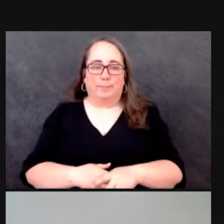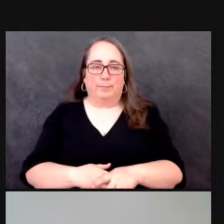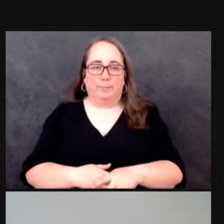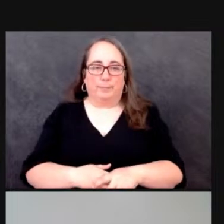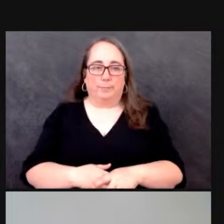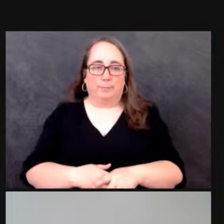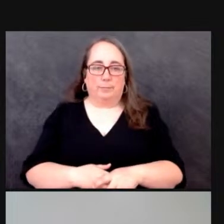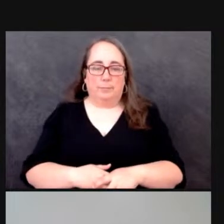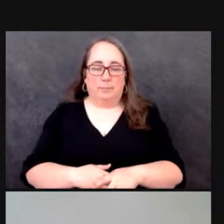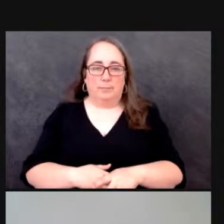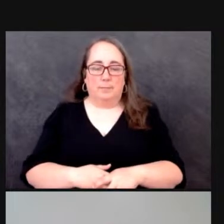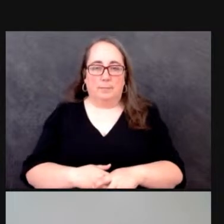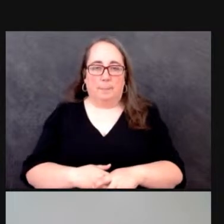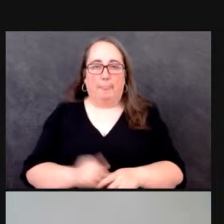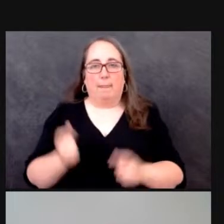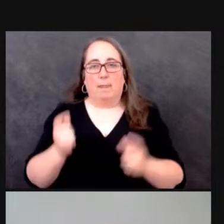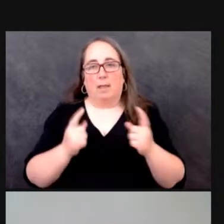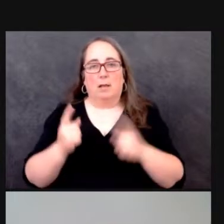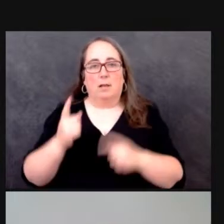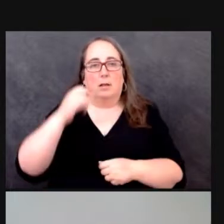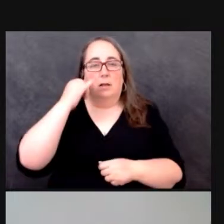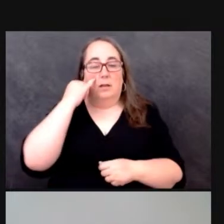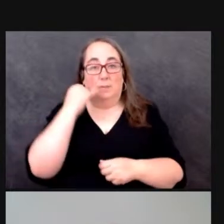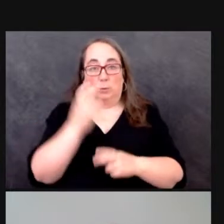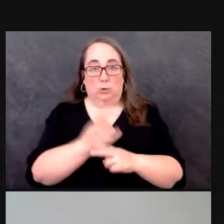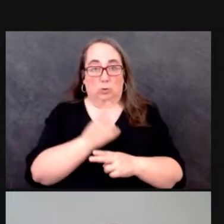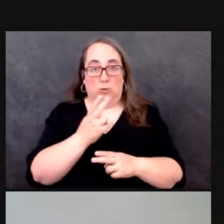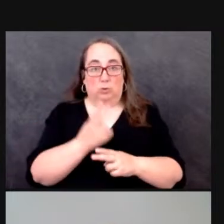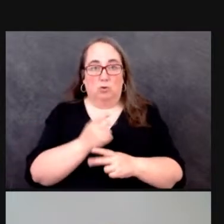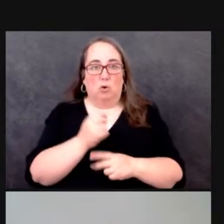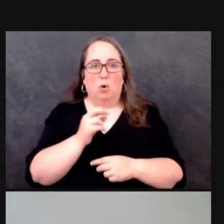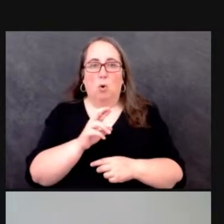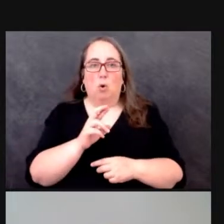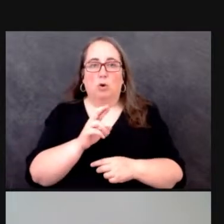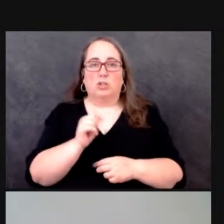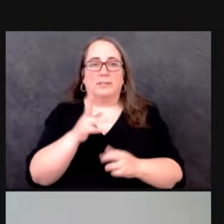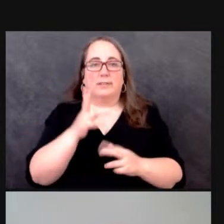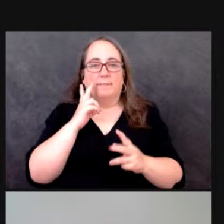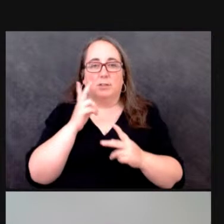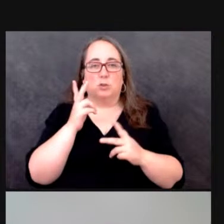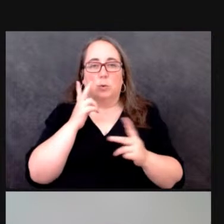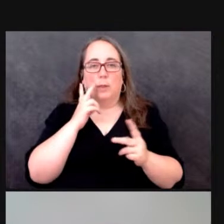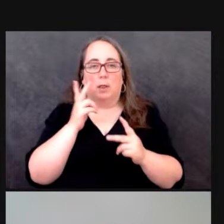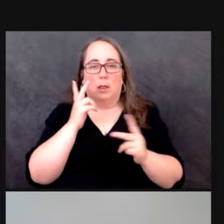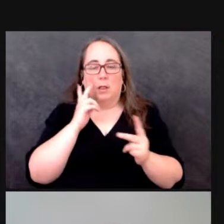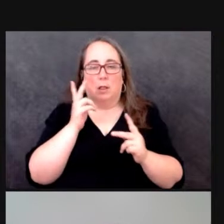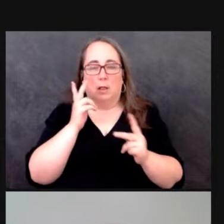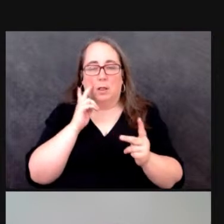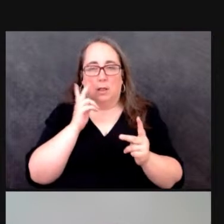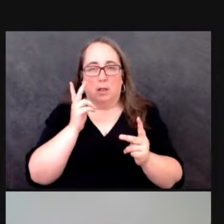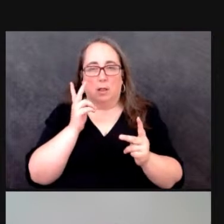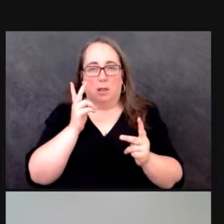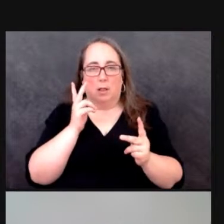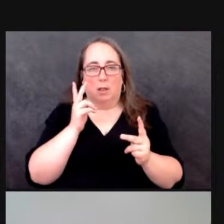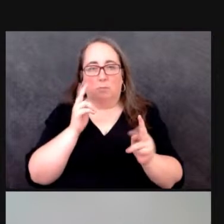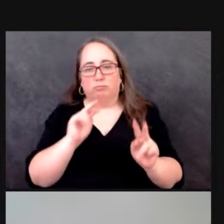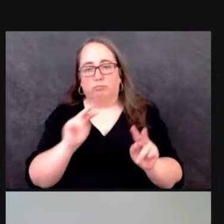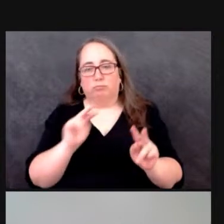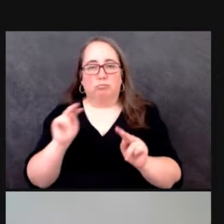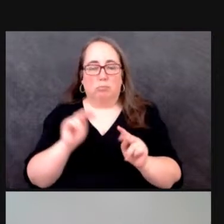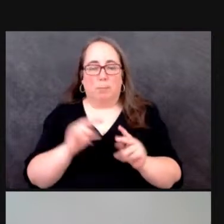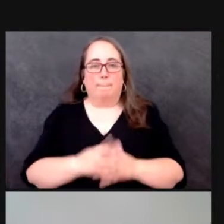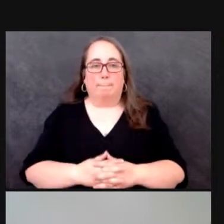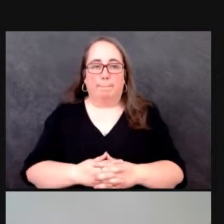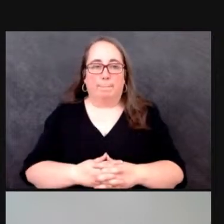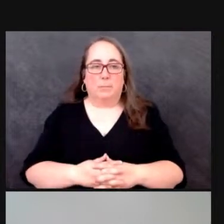You might be wondering if this service was ever used or just a visual spectacle to behold. It